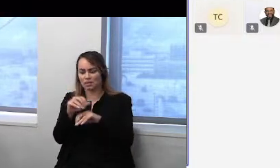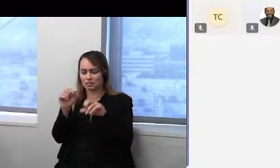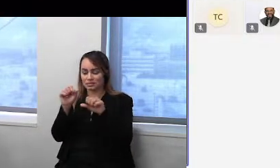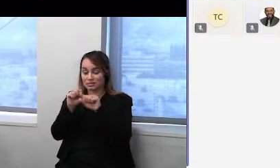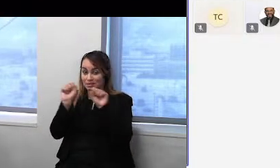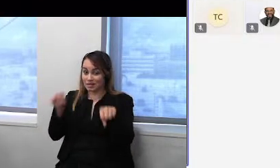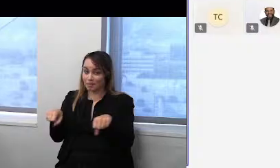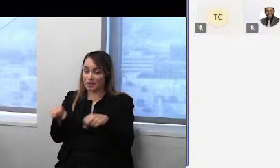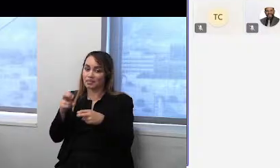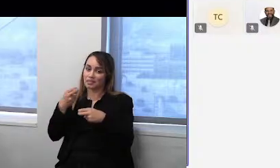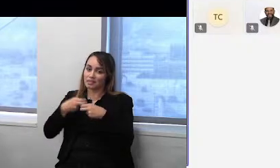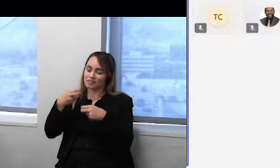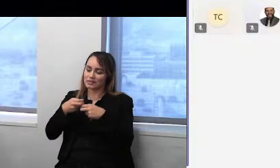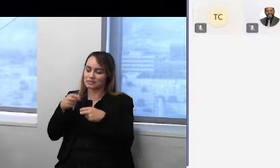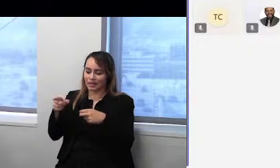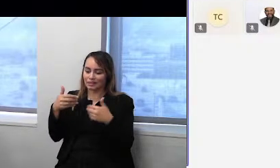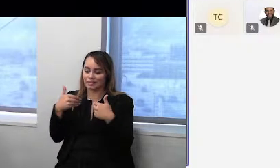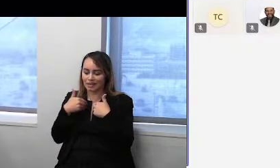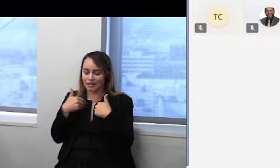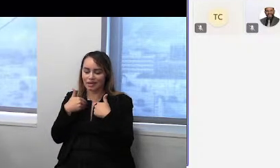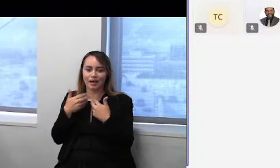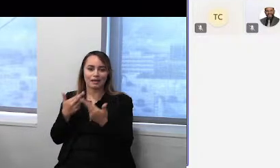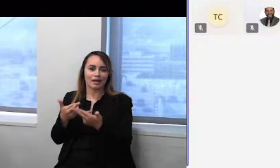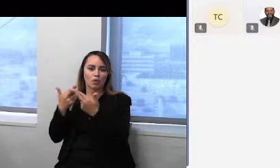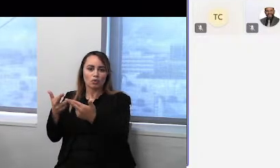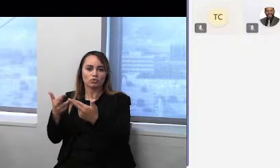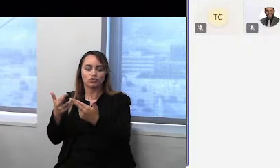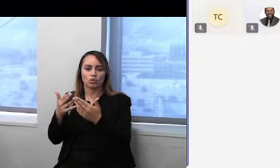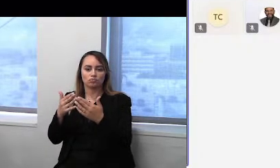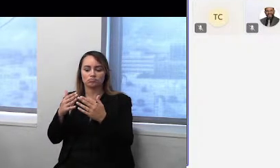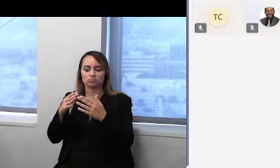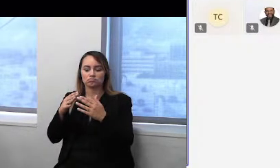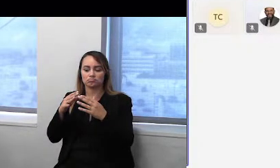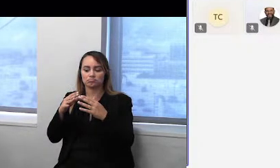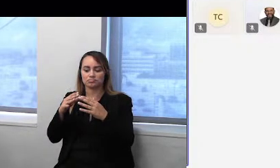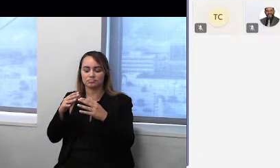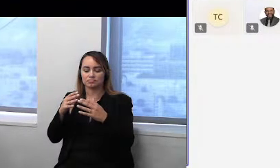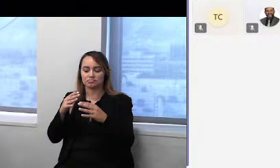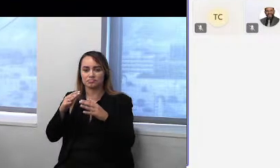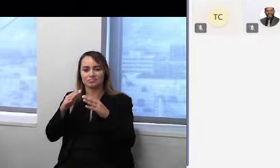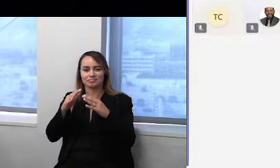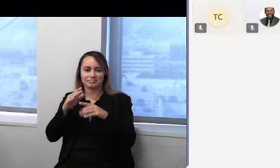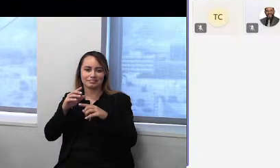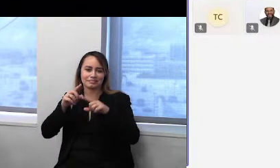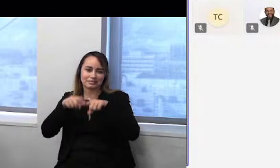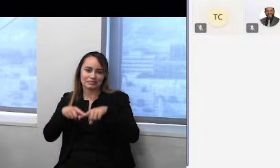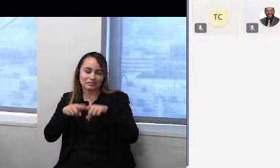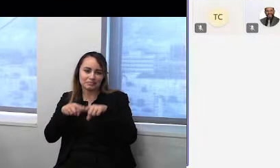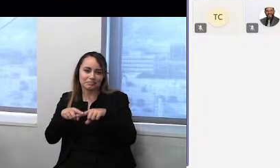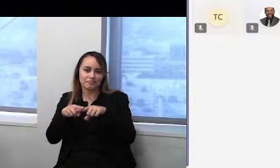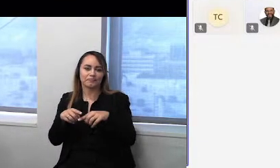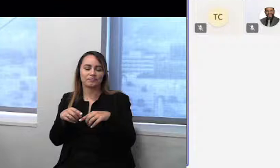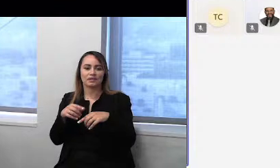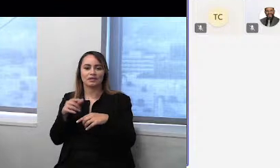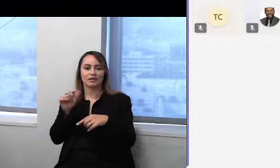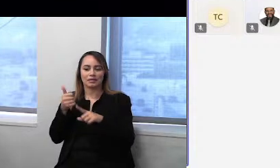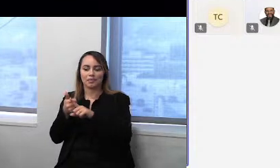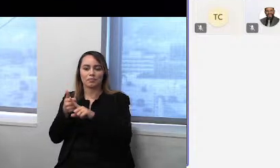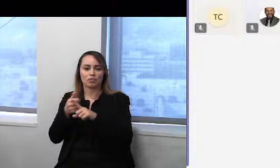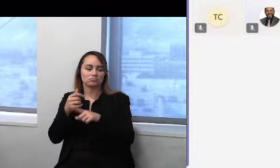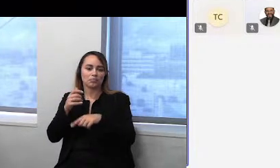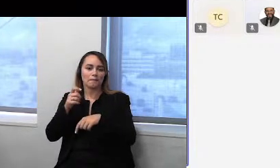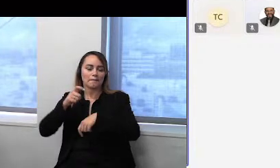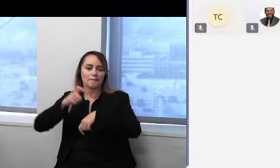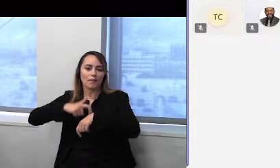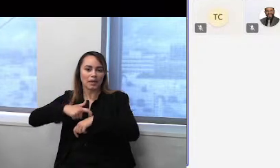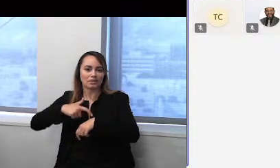have spinning reserve and creating momentum inertia on the system. So it's a real challenge.